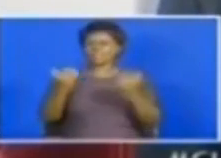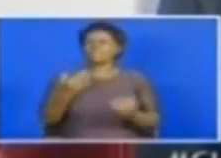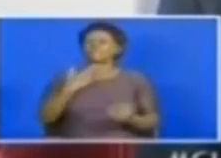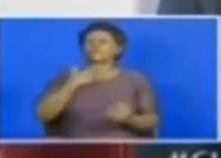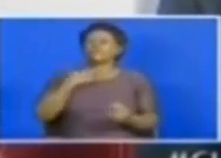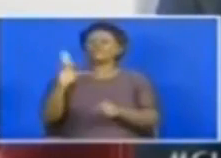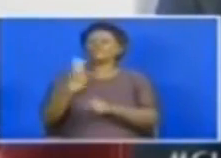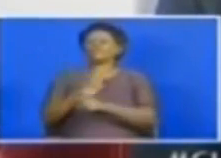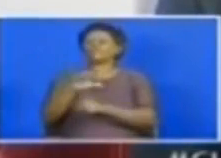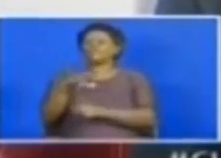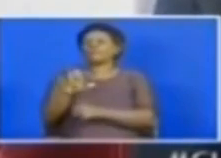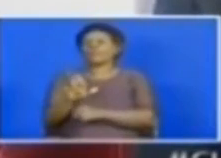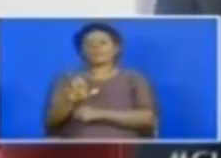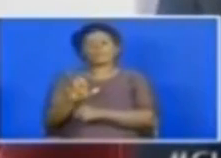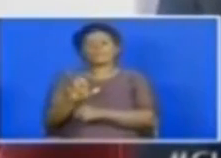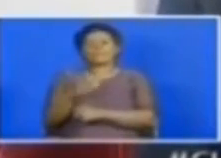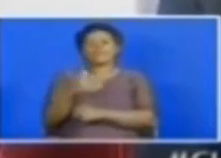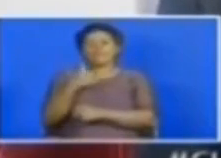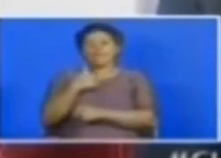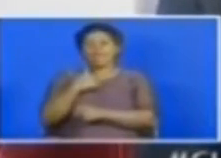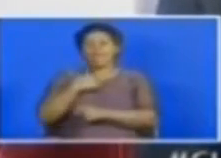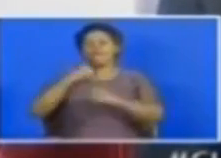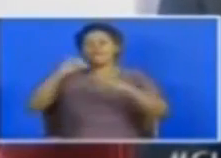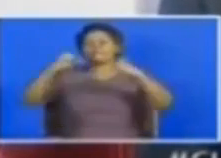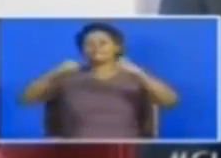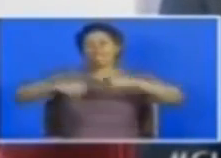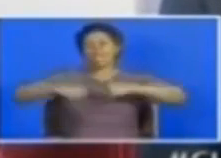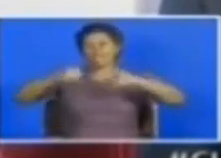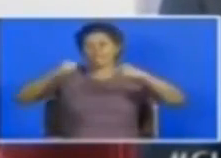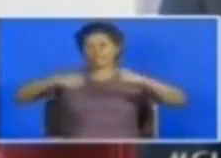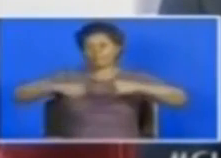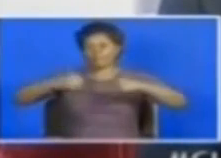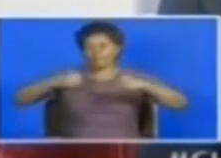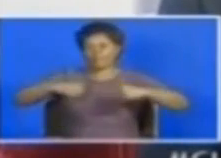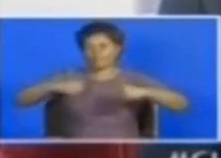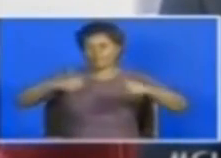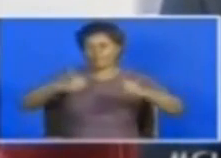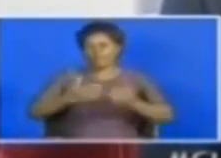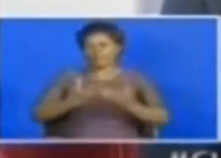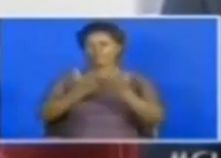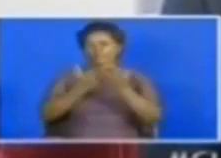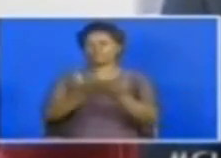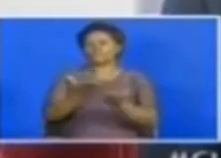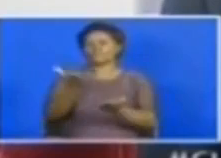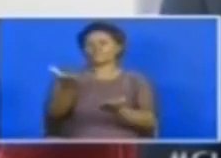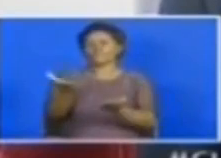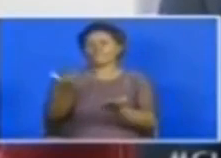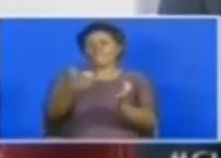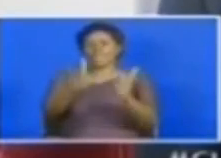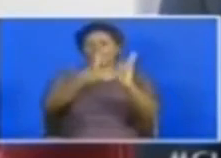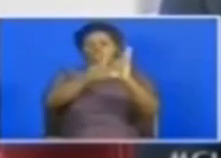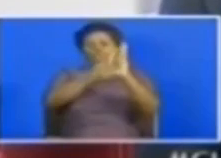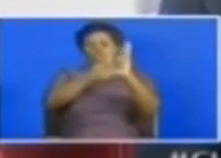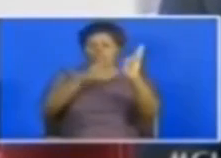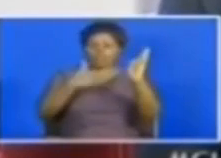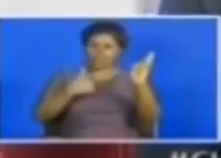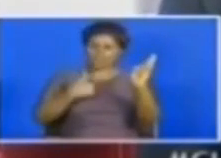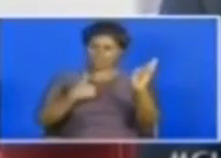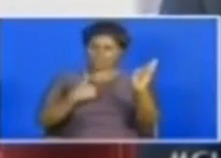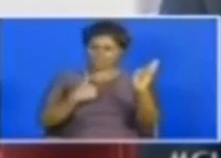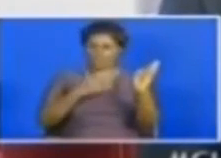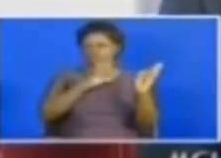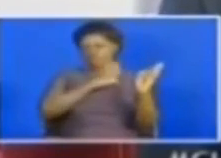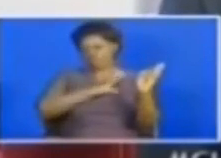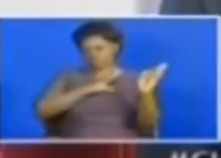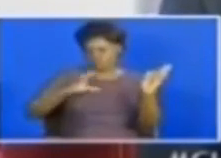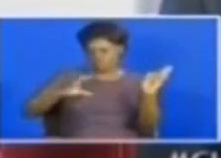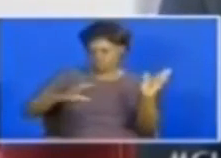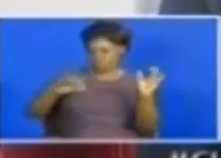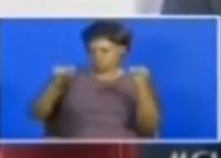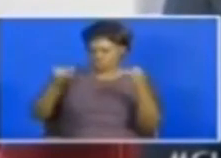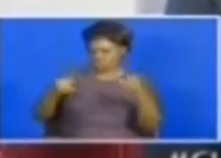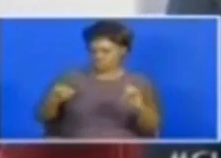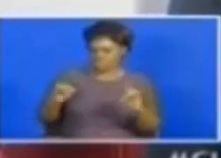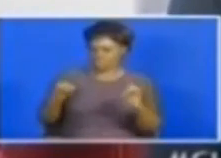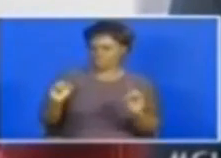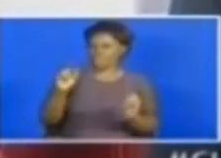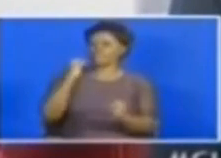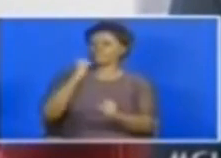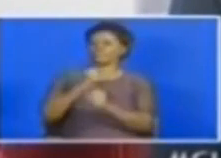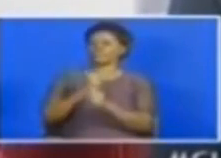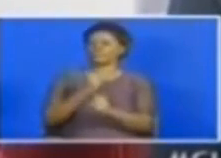use your facility today, you have a framework agreement. It's a provision that is there in the law, and that is what the commission was trying to put in